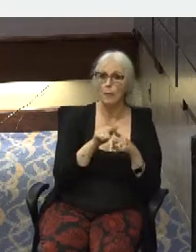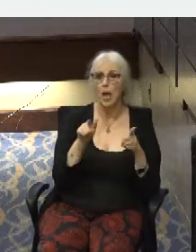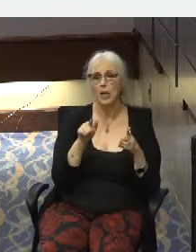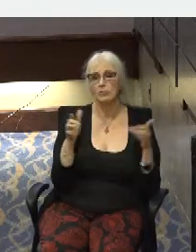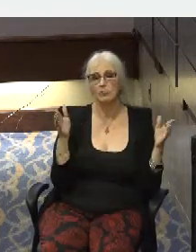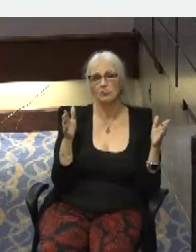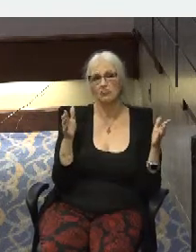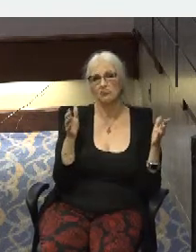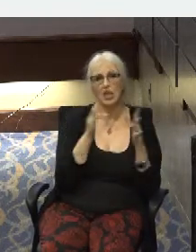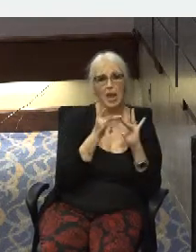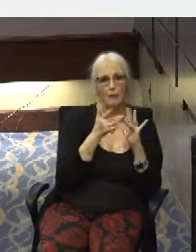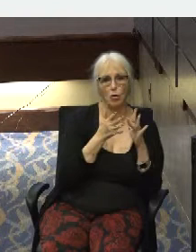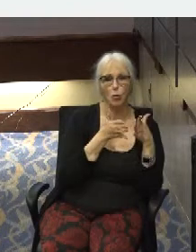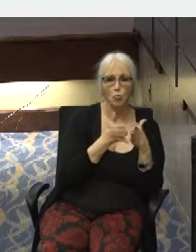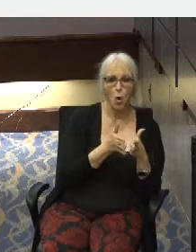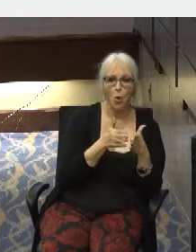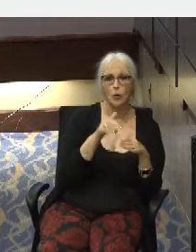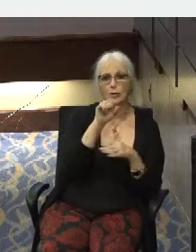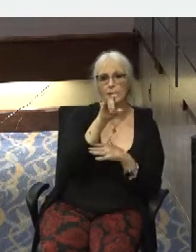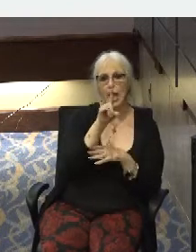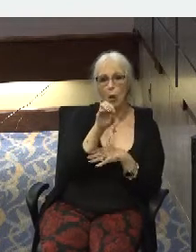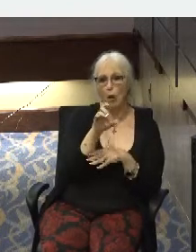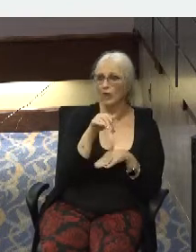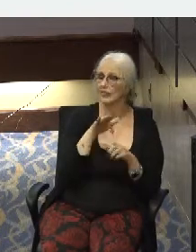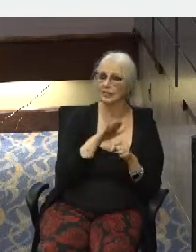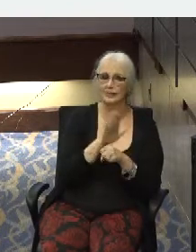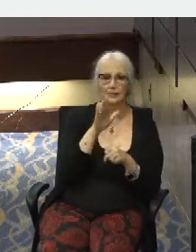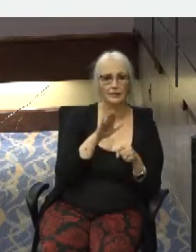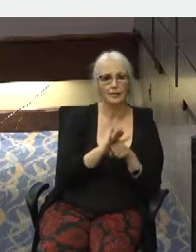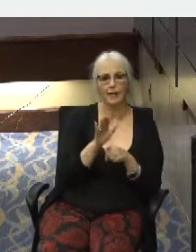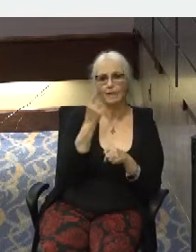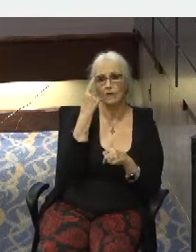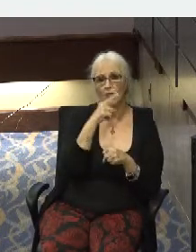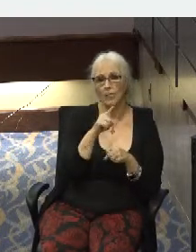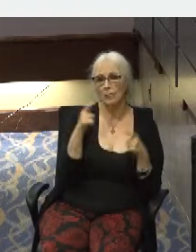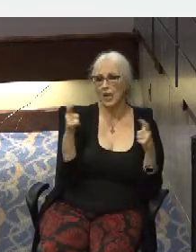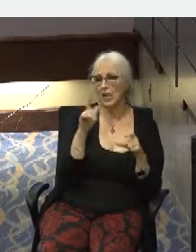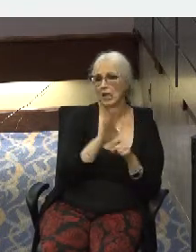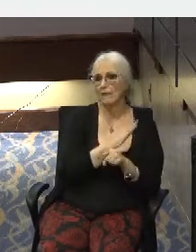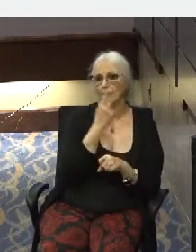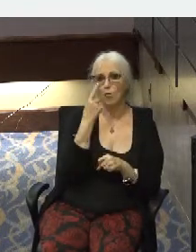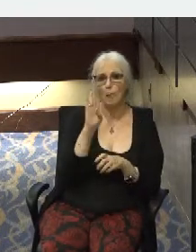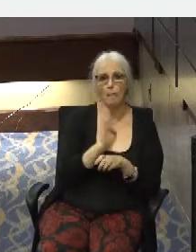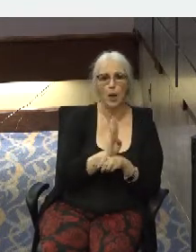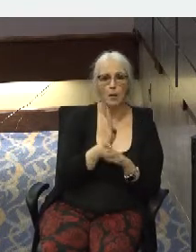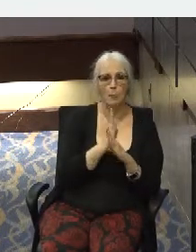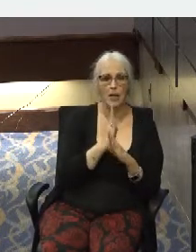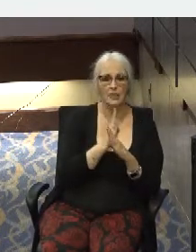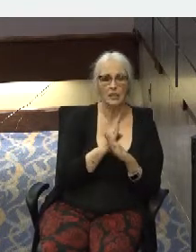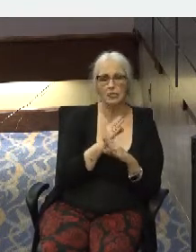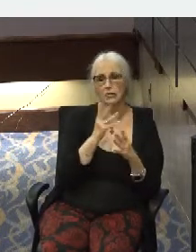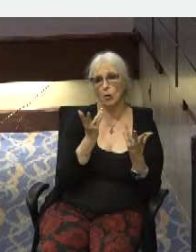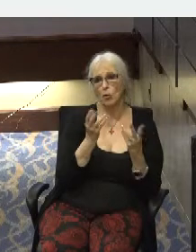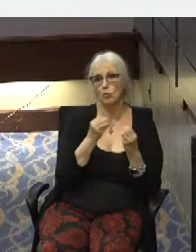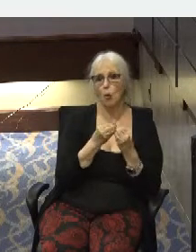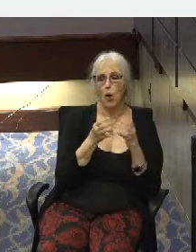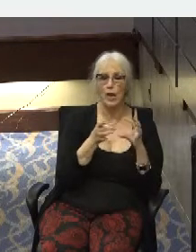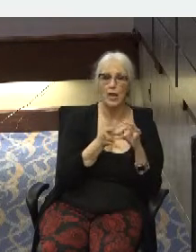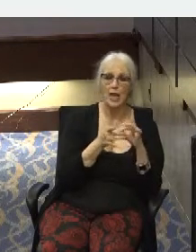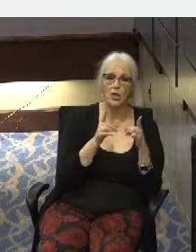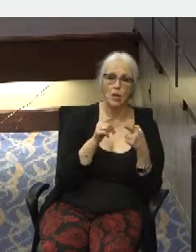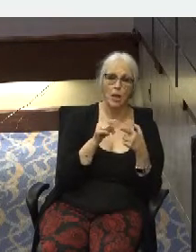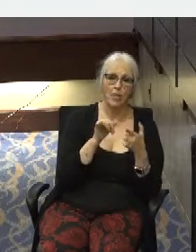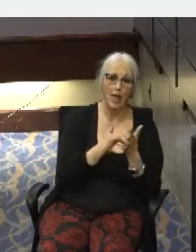streets, sidewalks, and other things are not sufficient to run buses, which actually in a net way provides more connection to these parts of